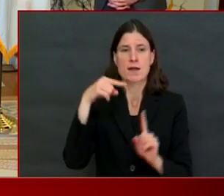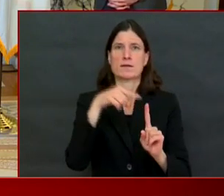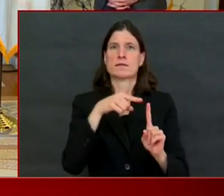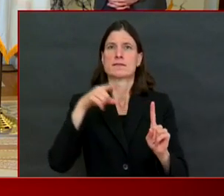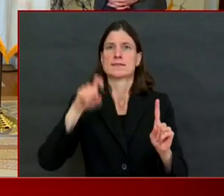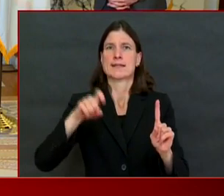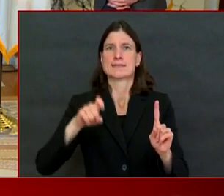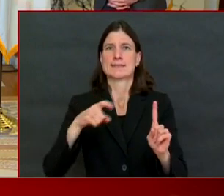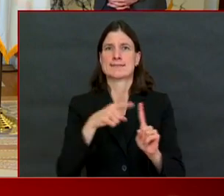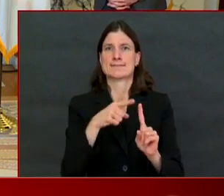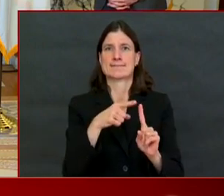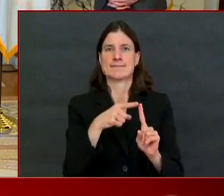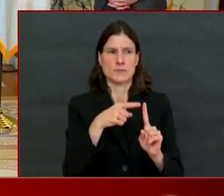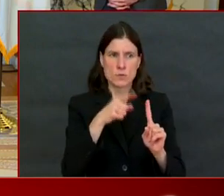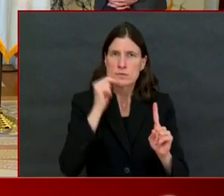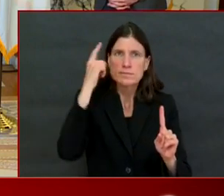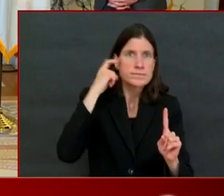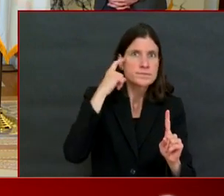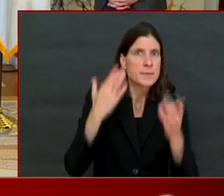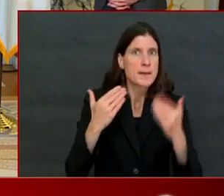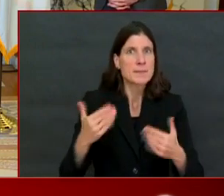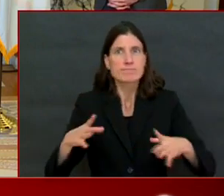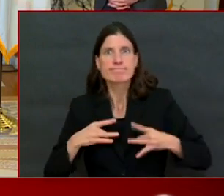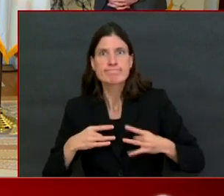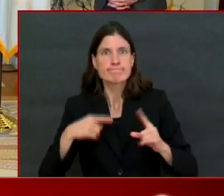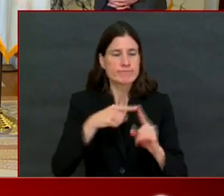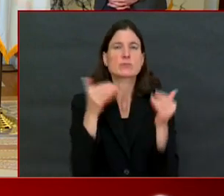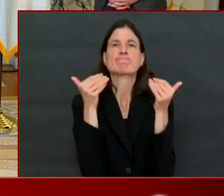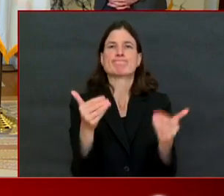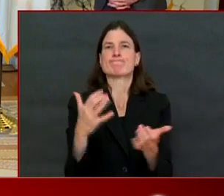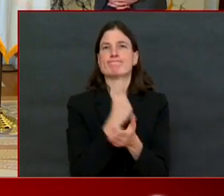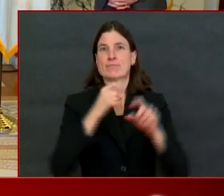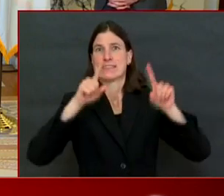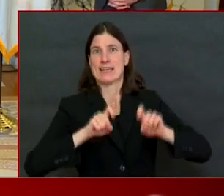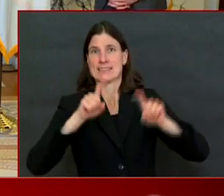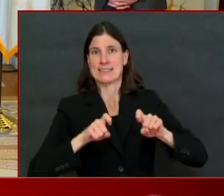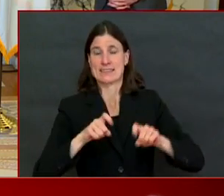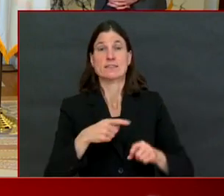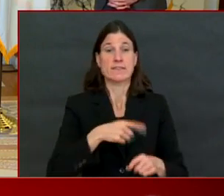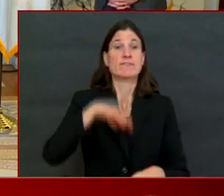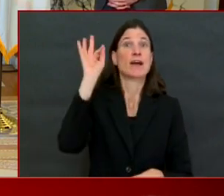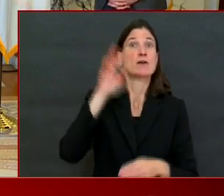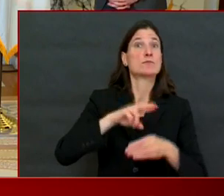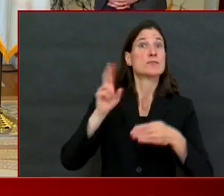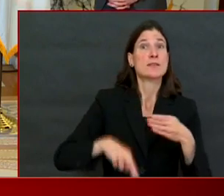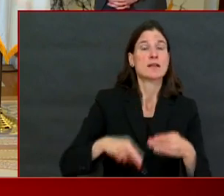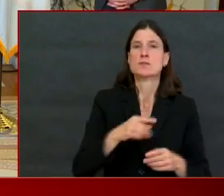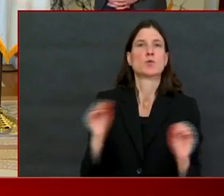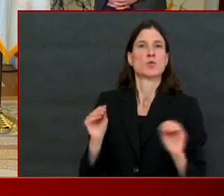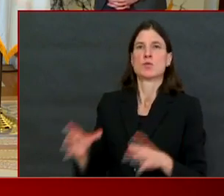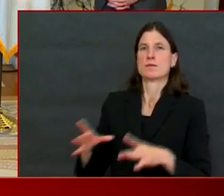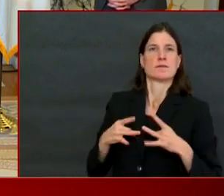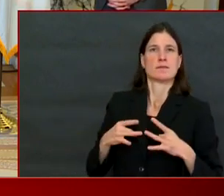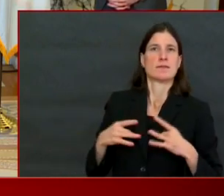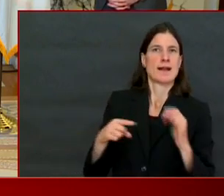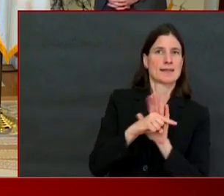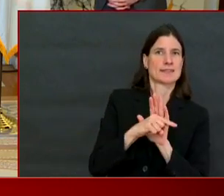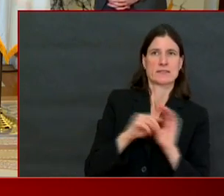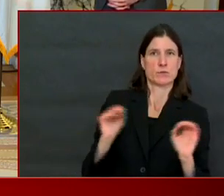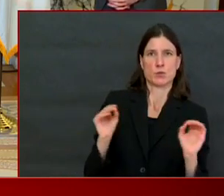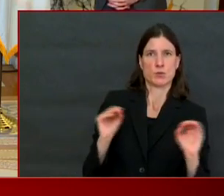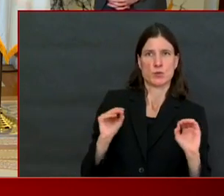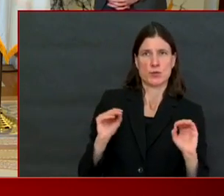been sharing about our testing, we know that a result done on a person without